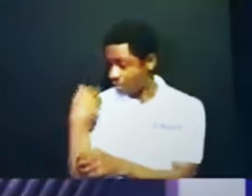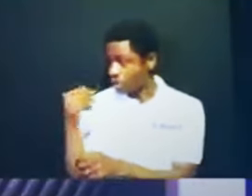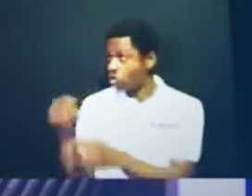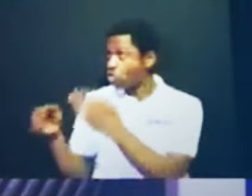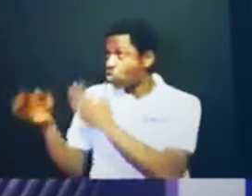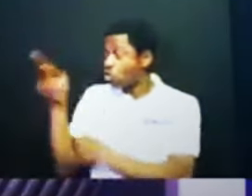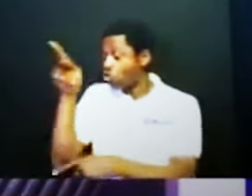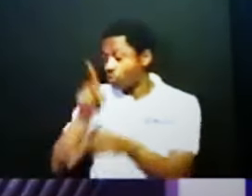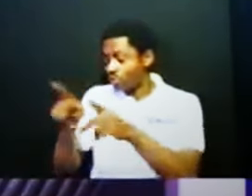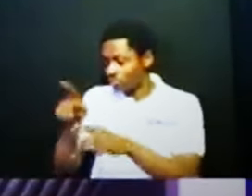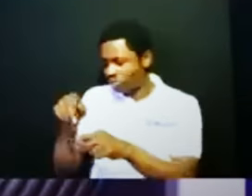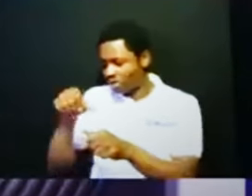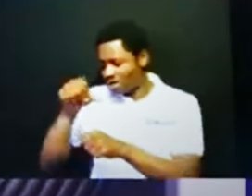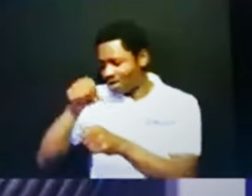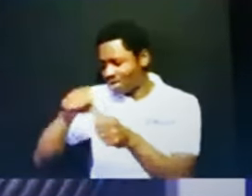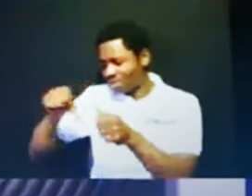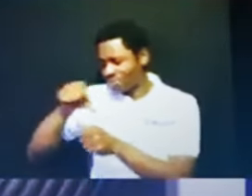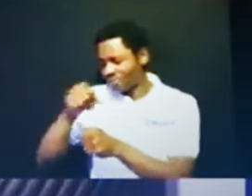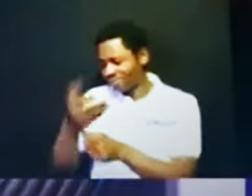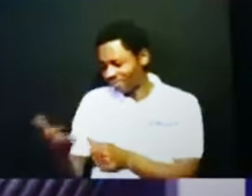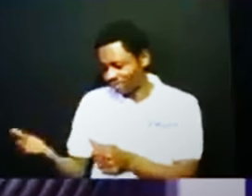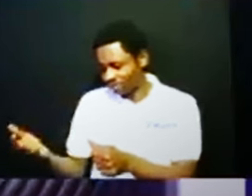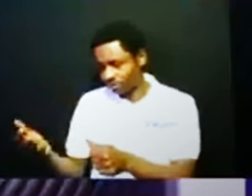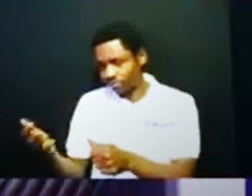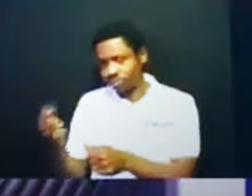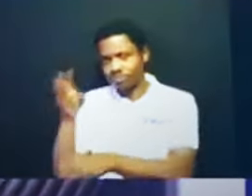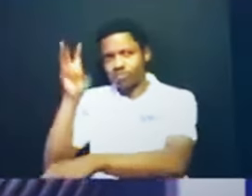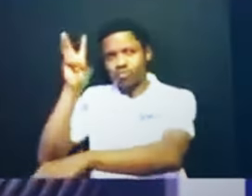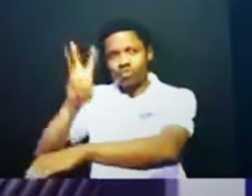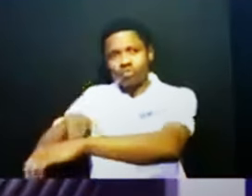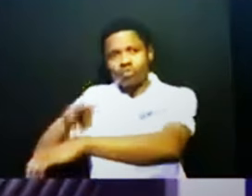against the word there is what?